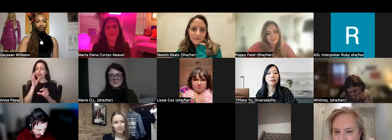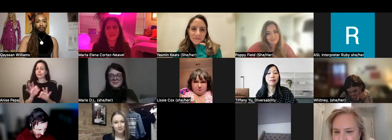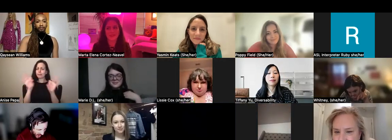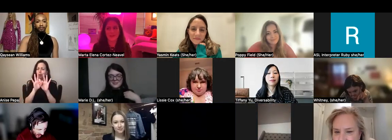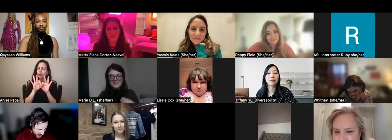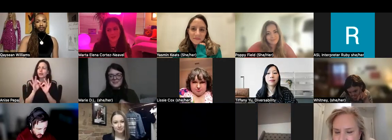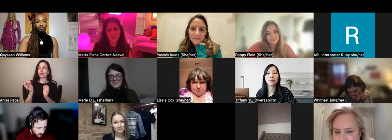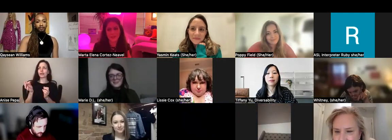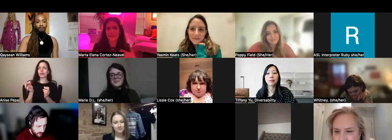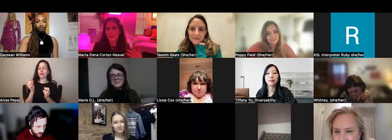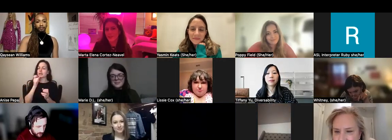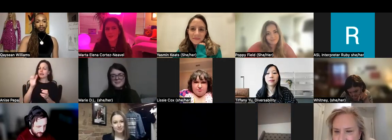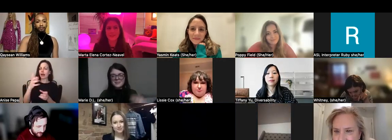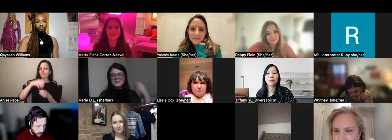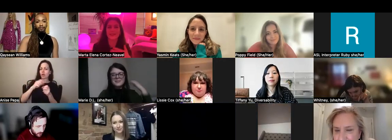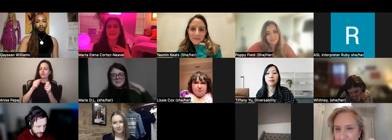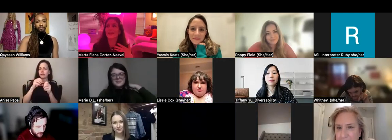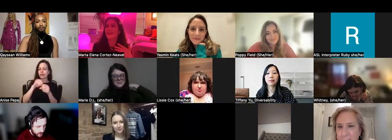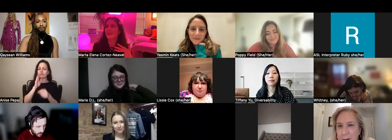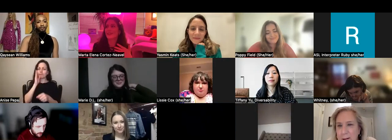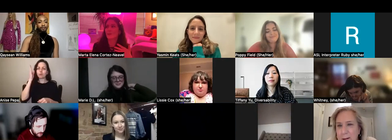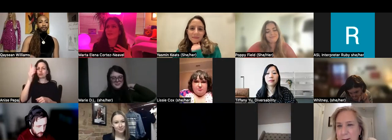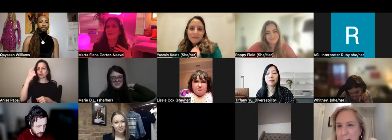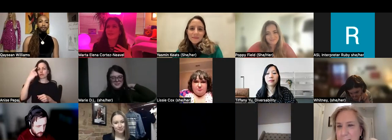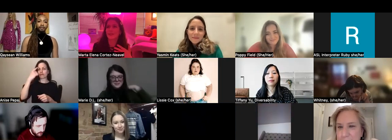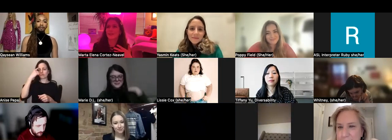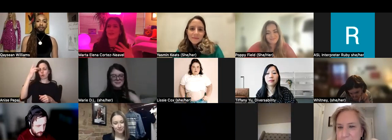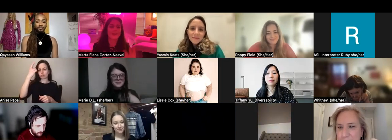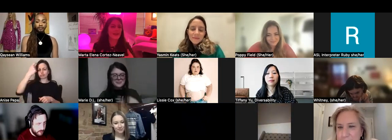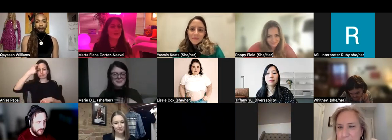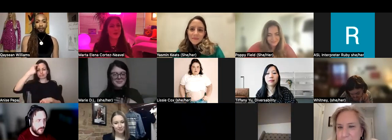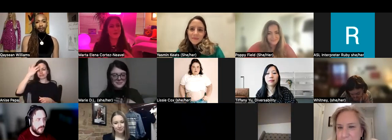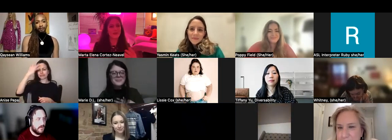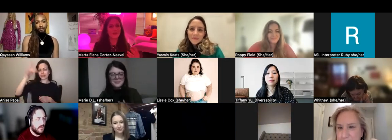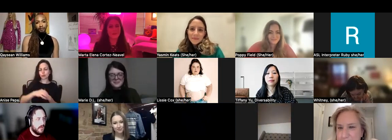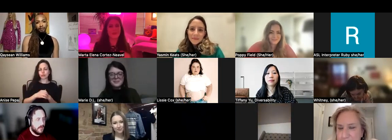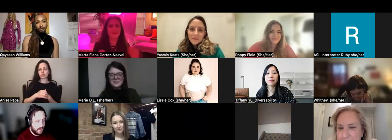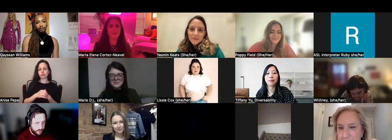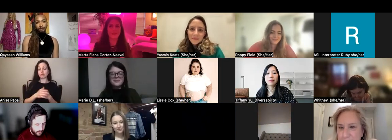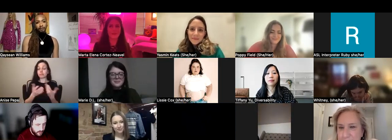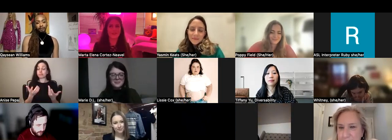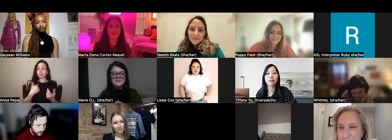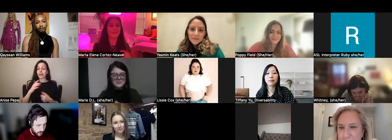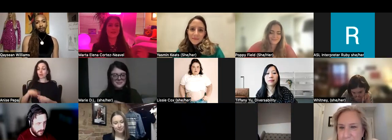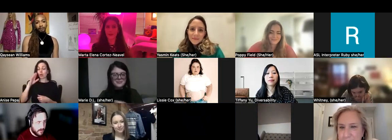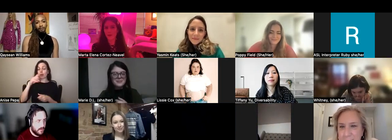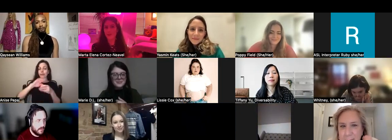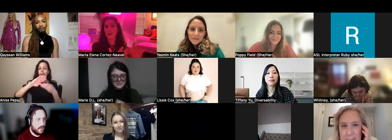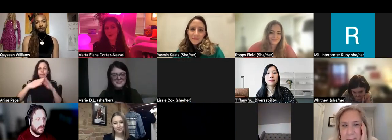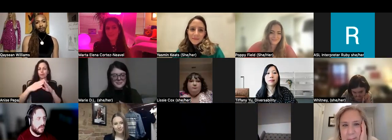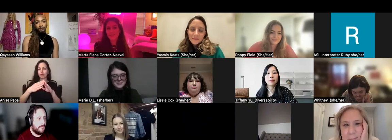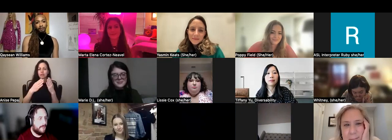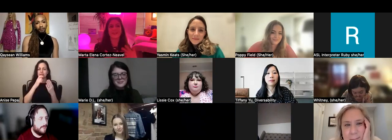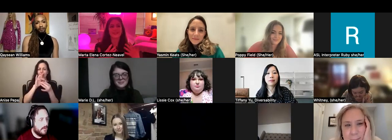a place in our future intellectually. Like it wasn't, I don't know, like I grew up in a community that was very much like not about